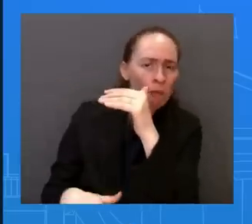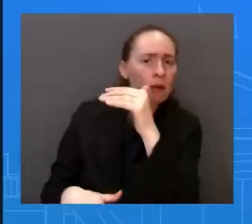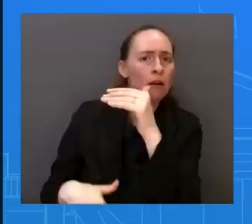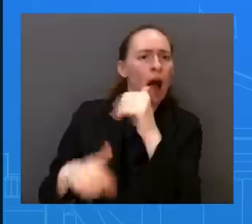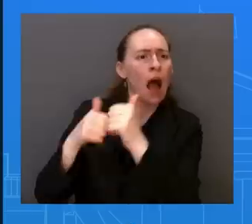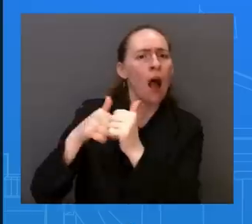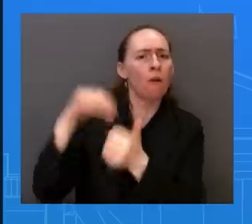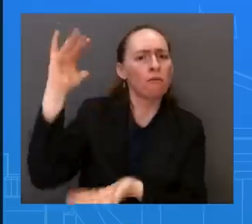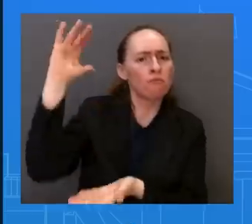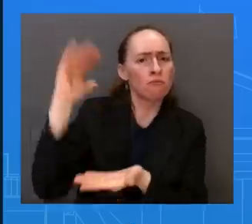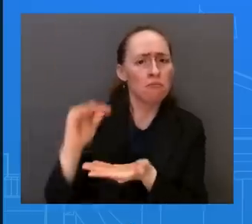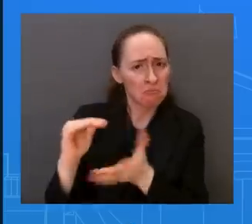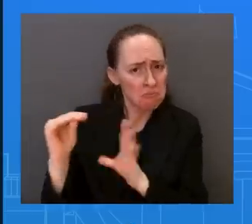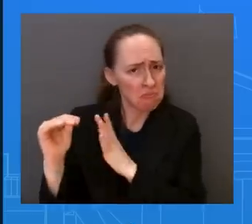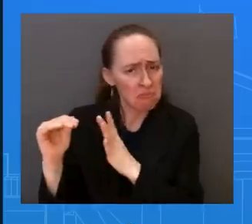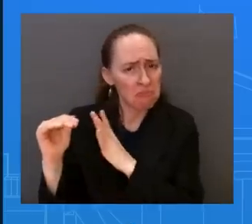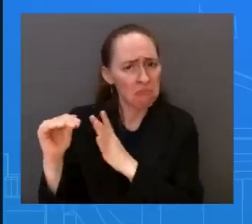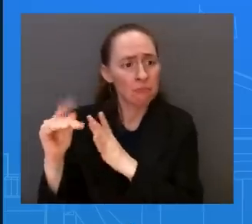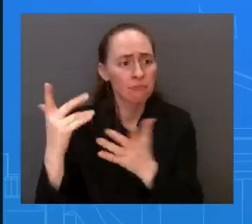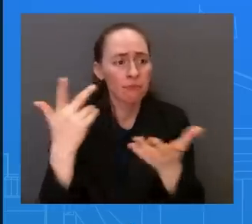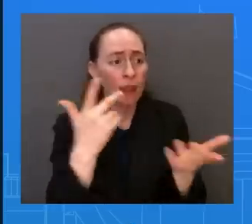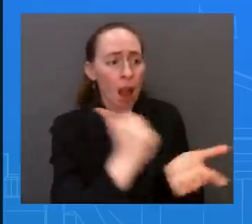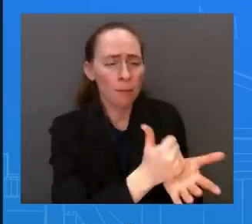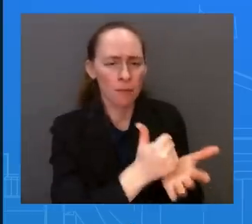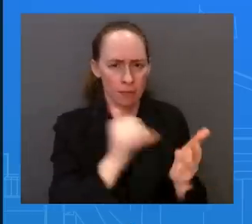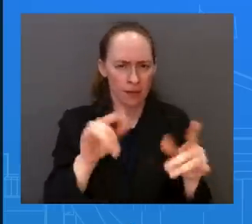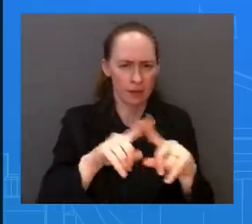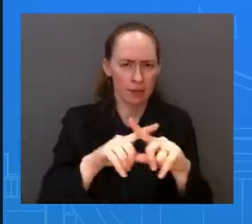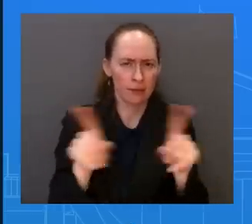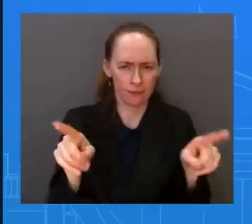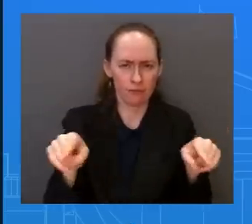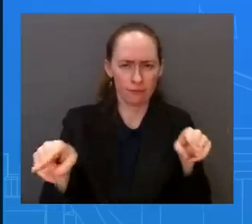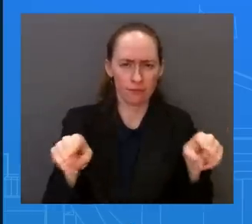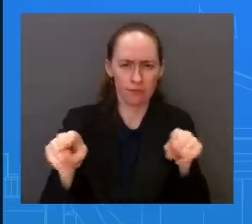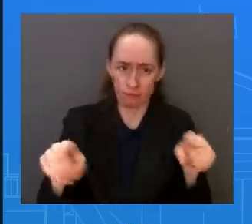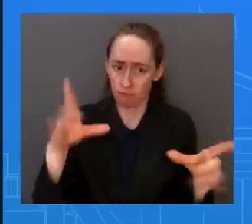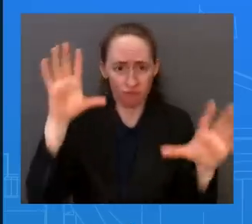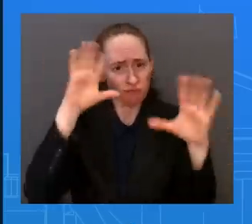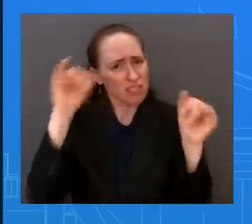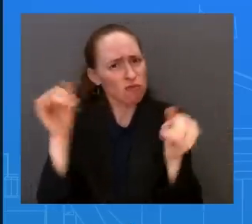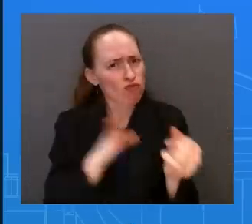president is eager to have. And